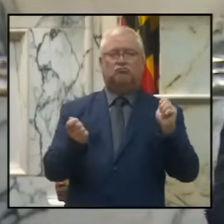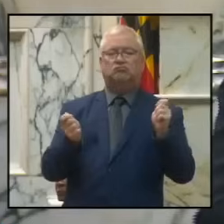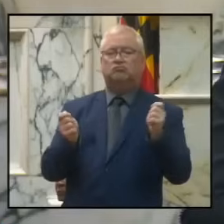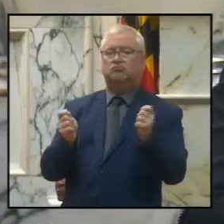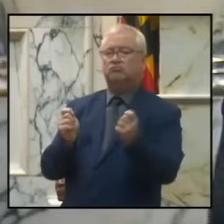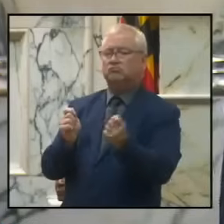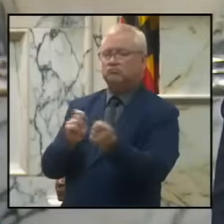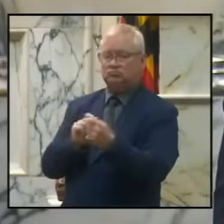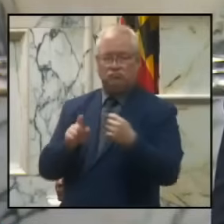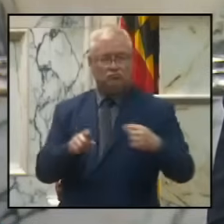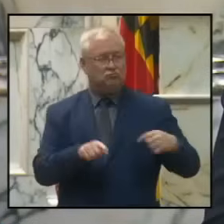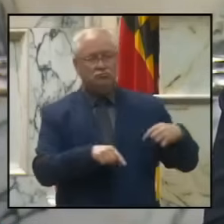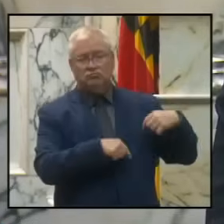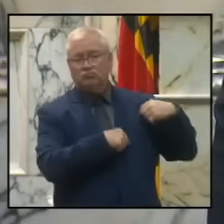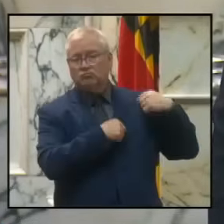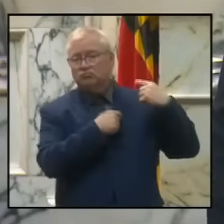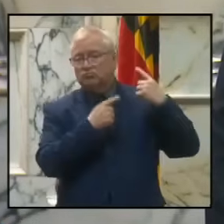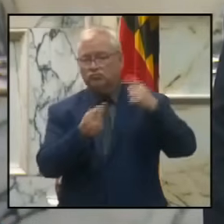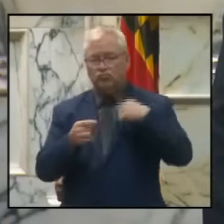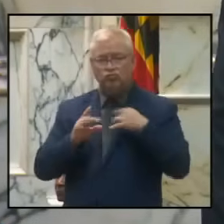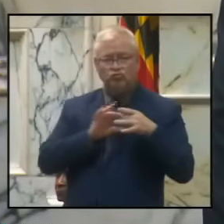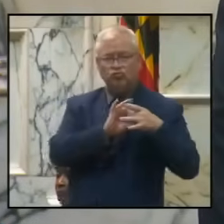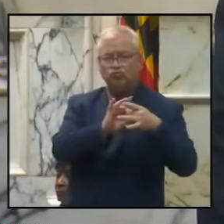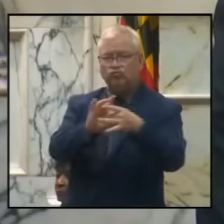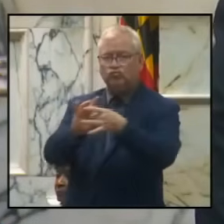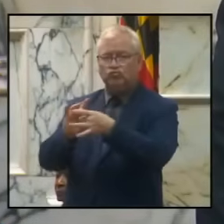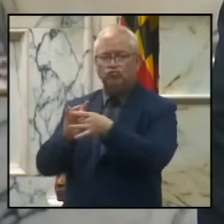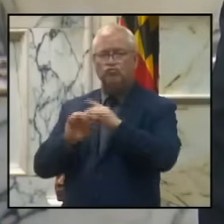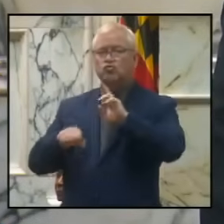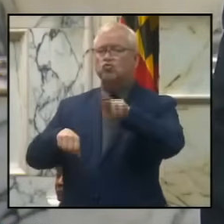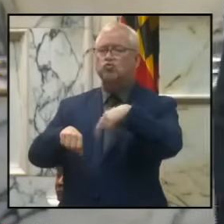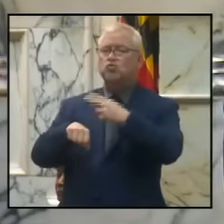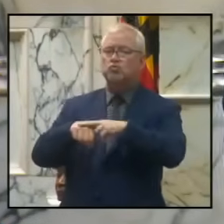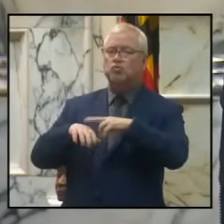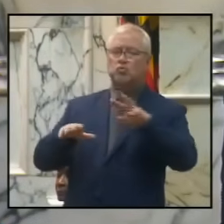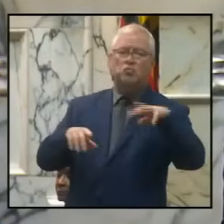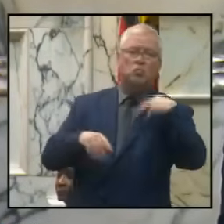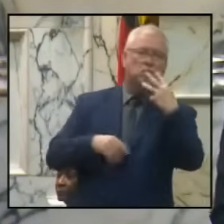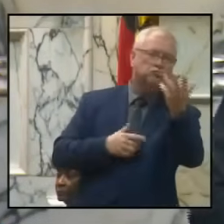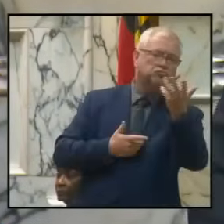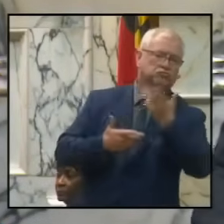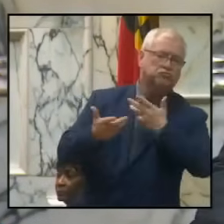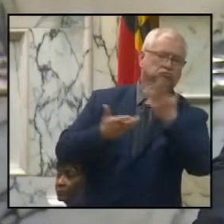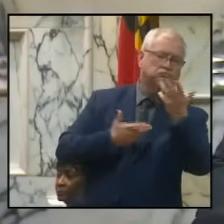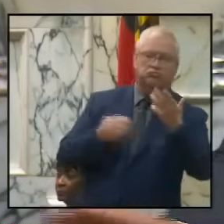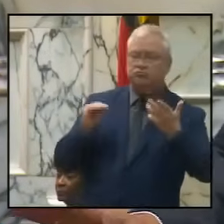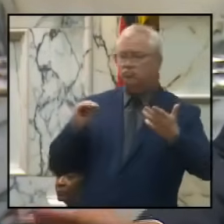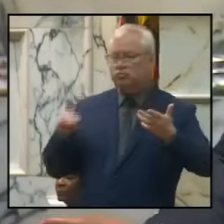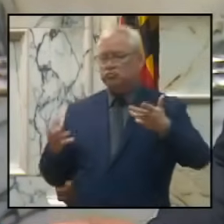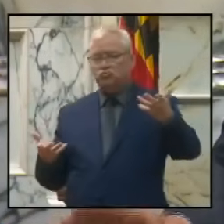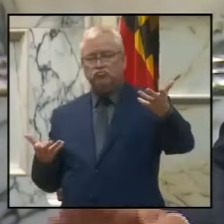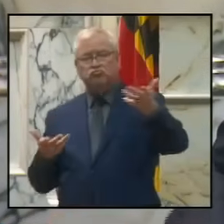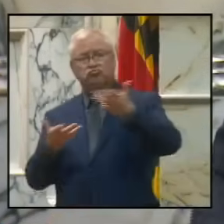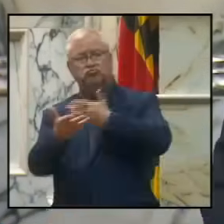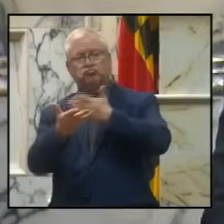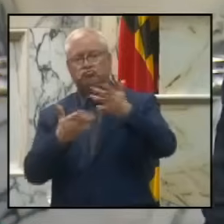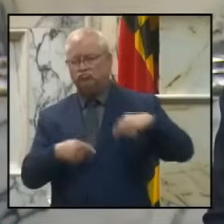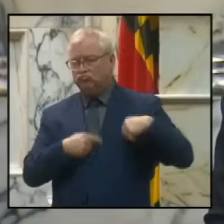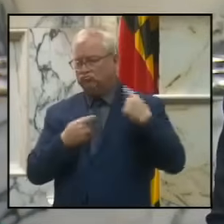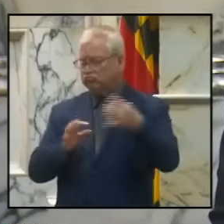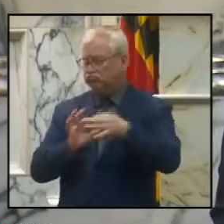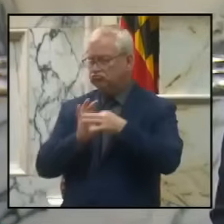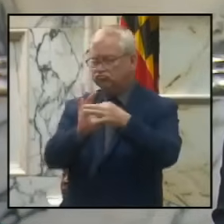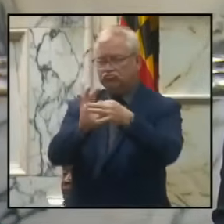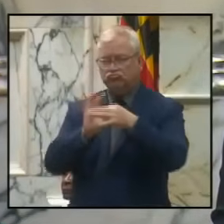and long-standing norms between Washington and Maryland, norms that have been preserved by leaders of